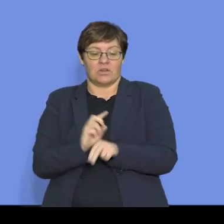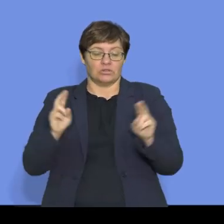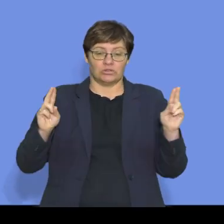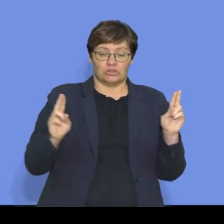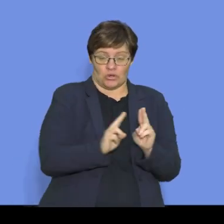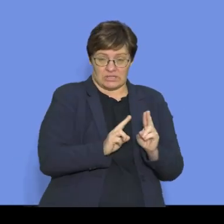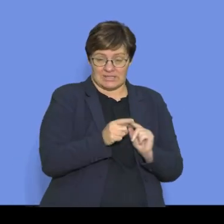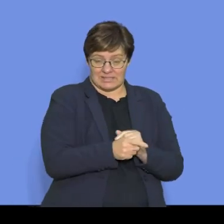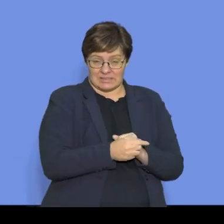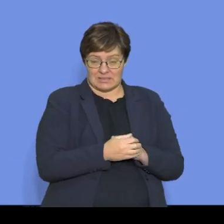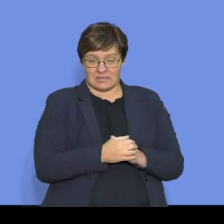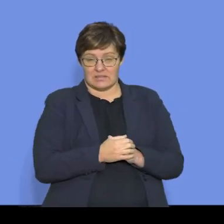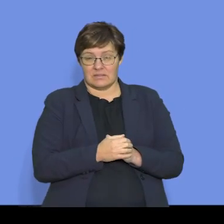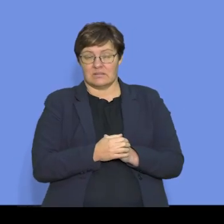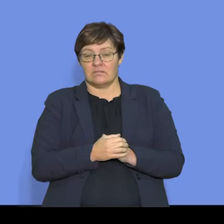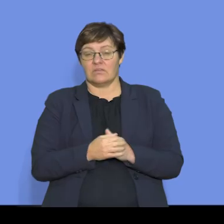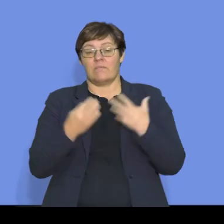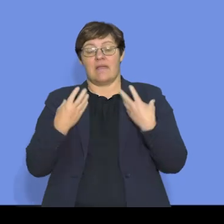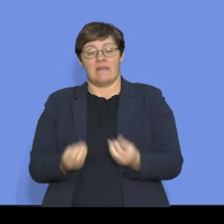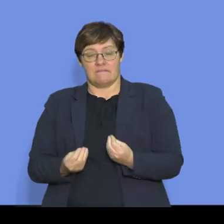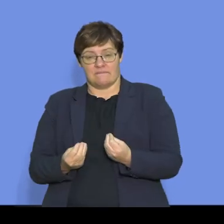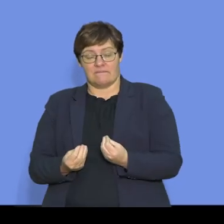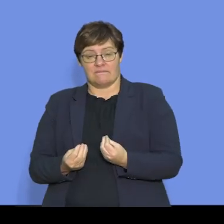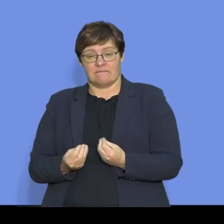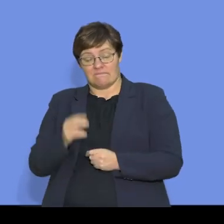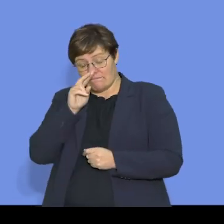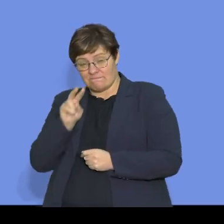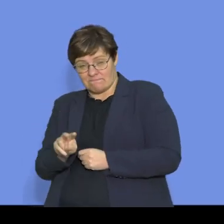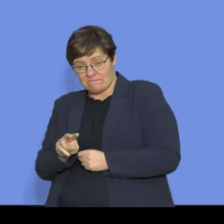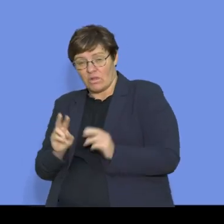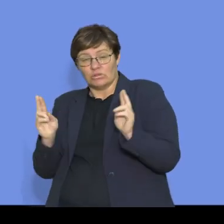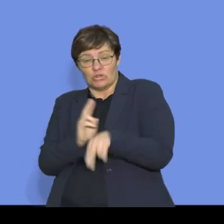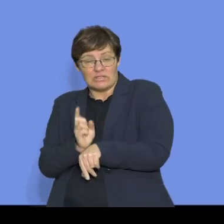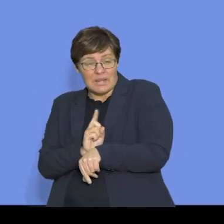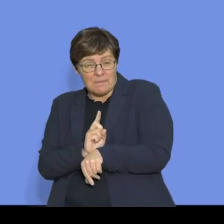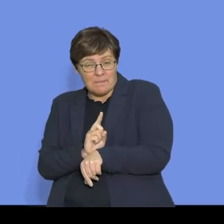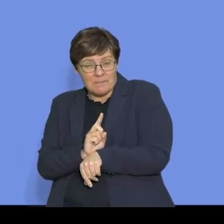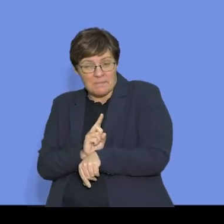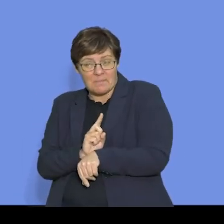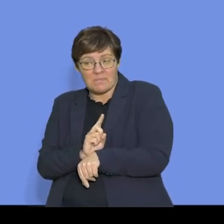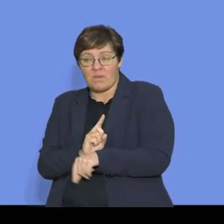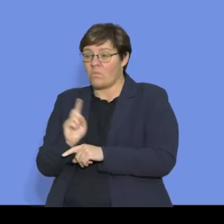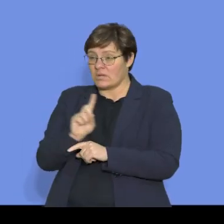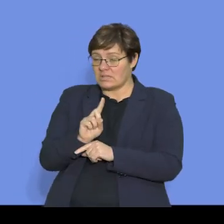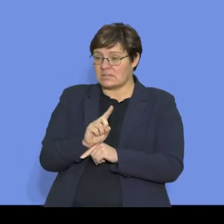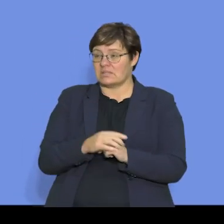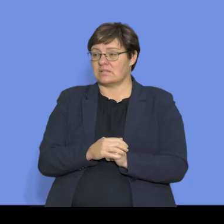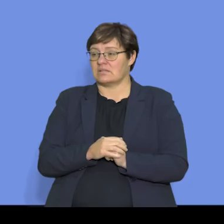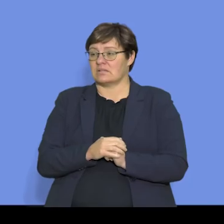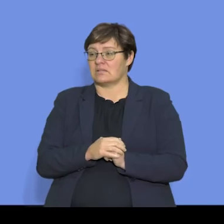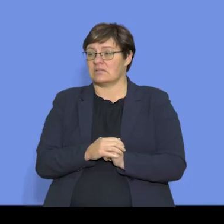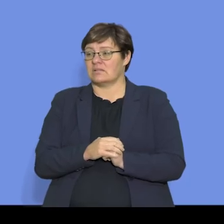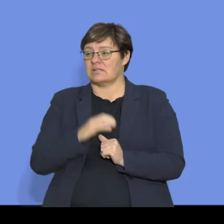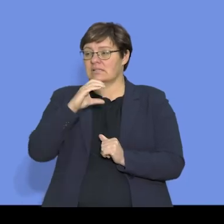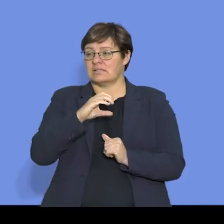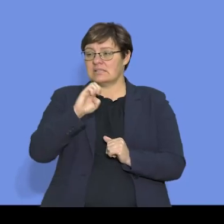with the shortest duration. So if we have a look here, obviously, shortest duration is